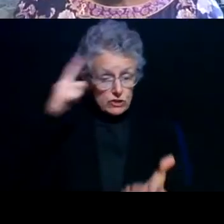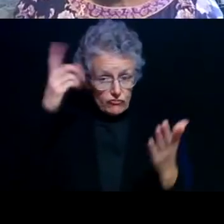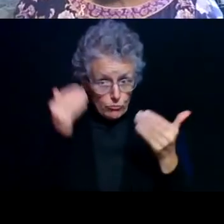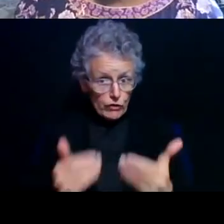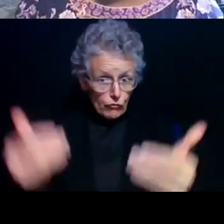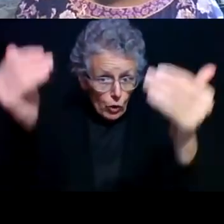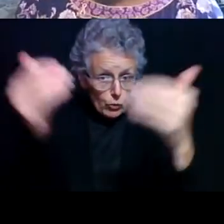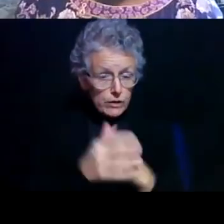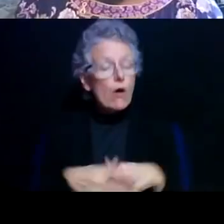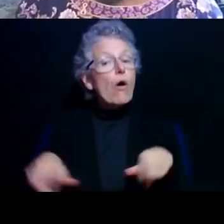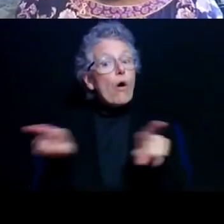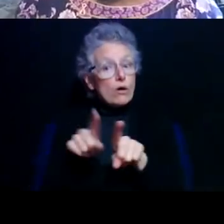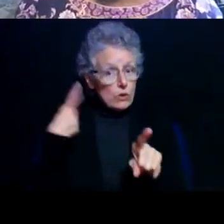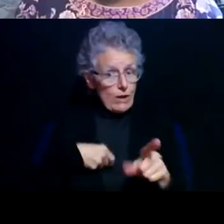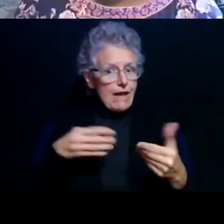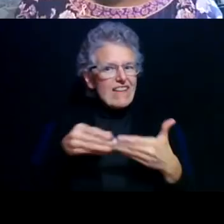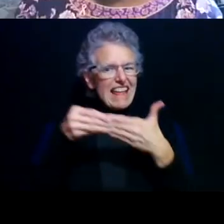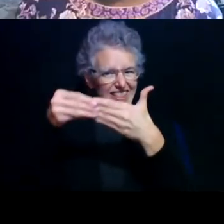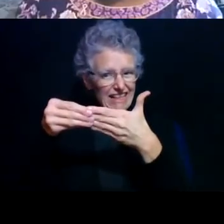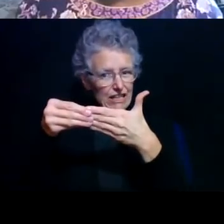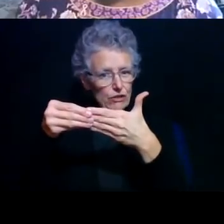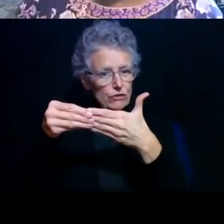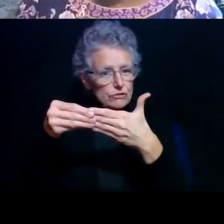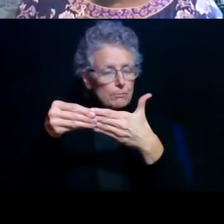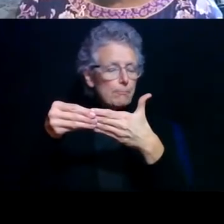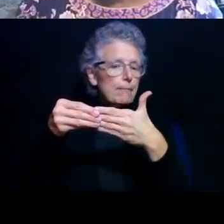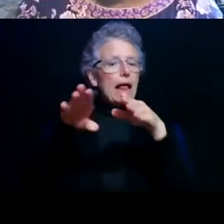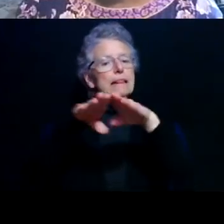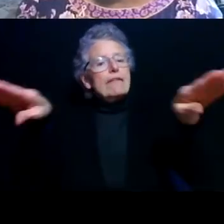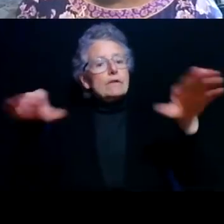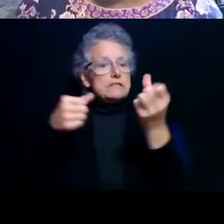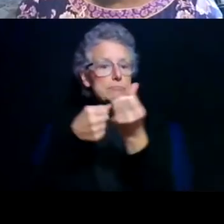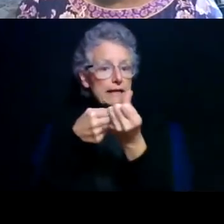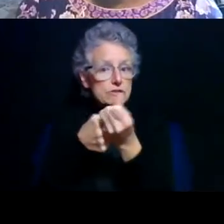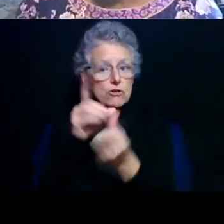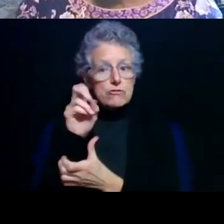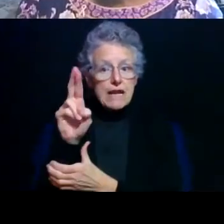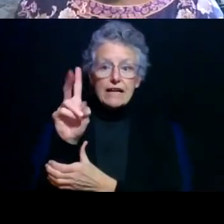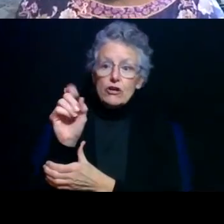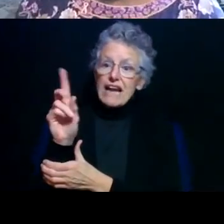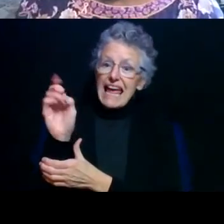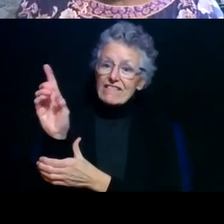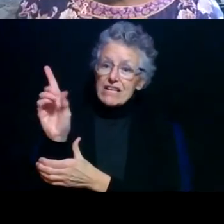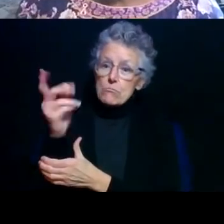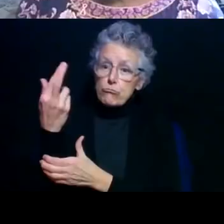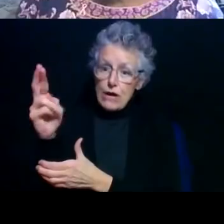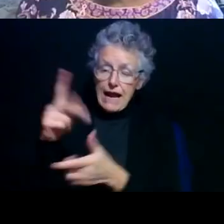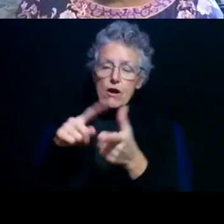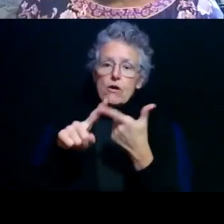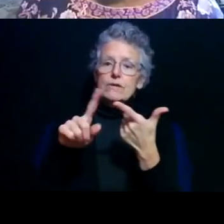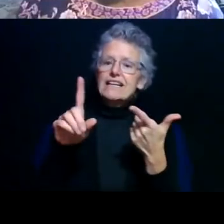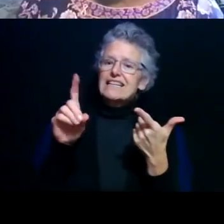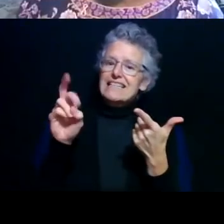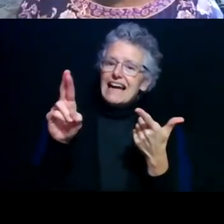also have a leadership level of sponsors, sponsored by Dr. David Brown, Dr. Steve Kunkel,